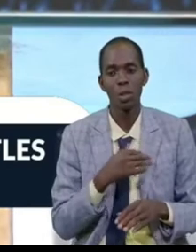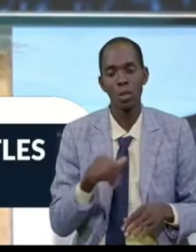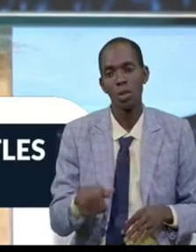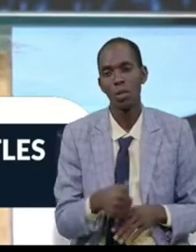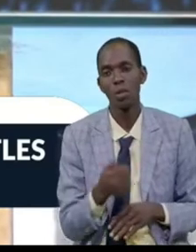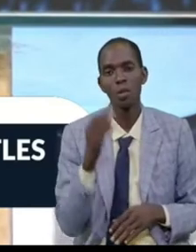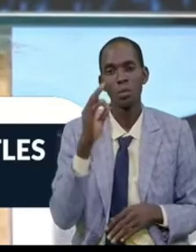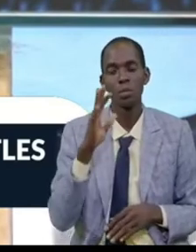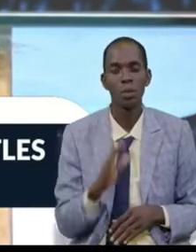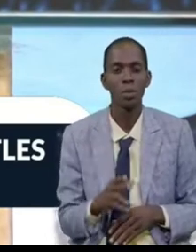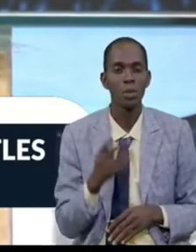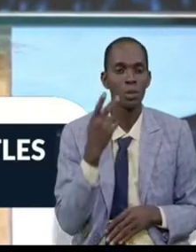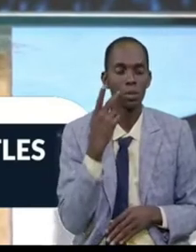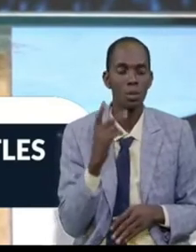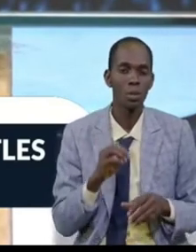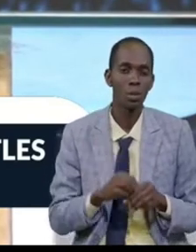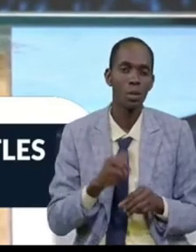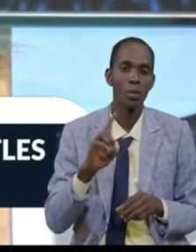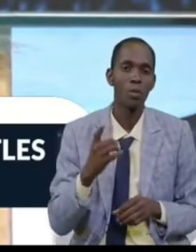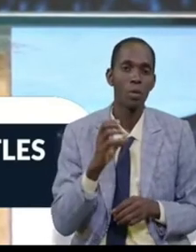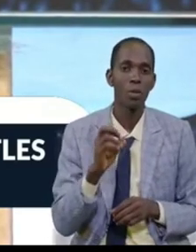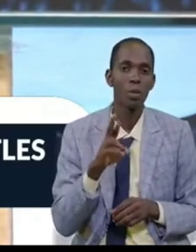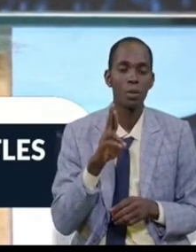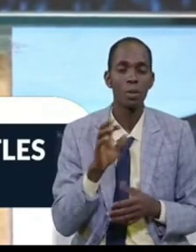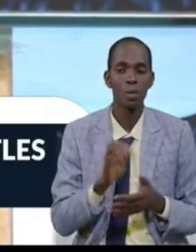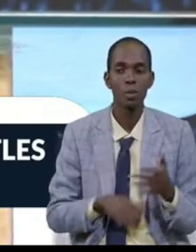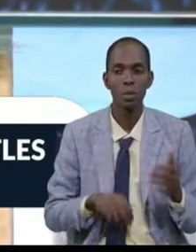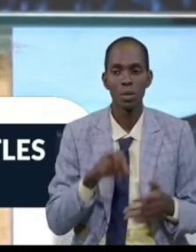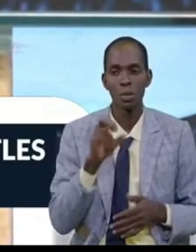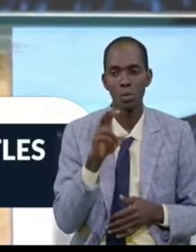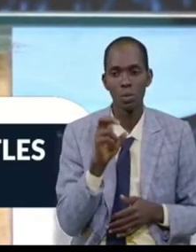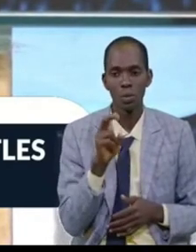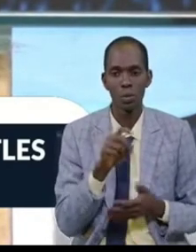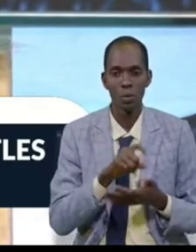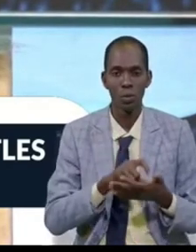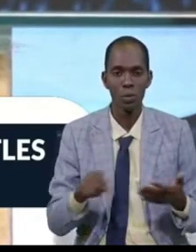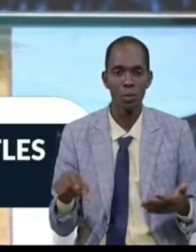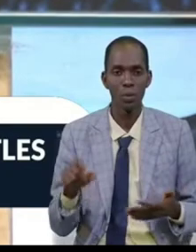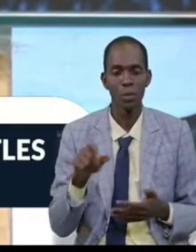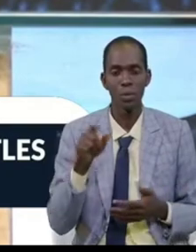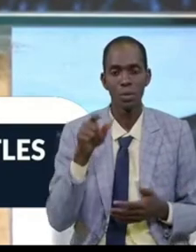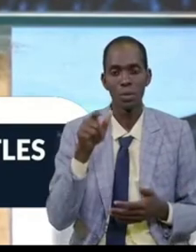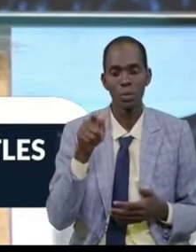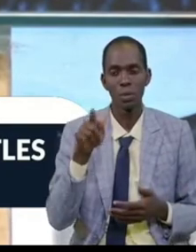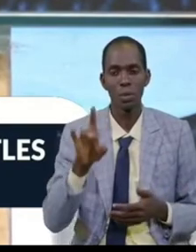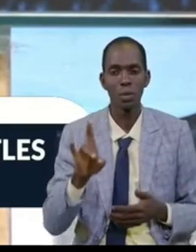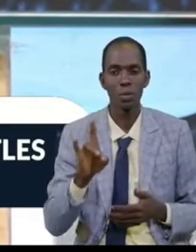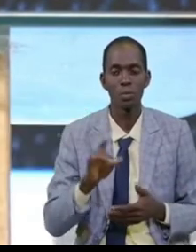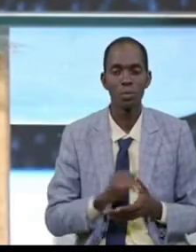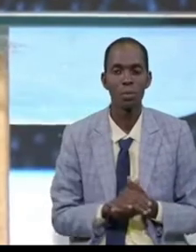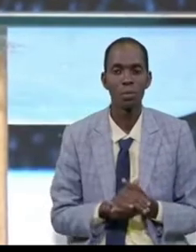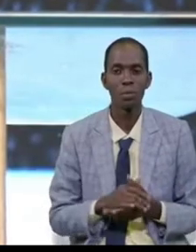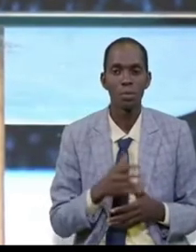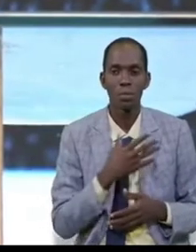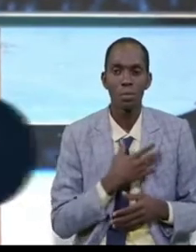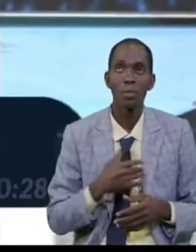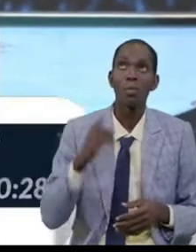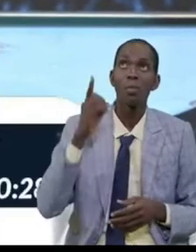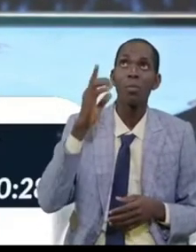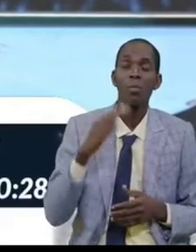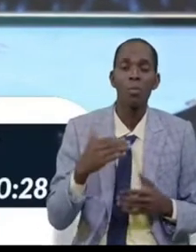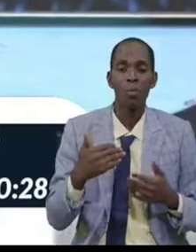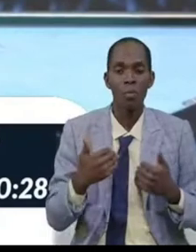We're coming back to 1 Corinthians chapter 12, verse 28. And God